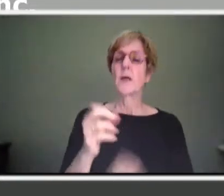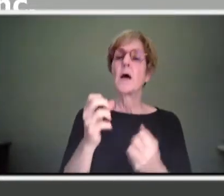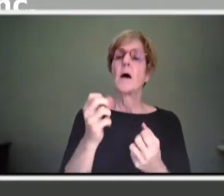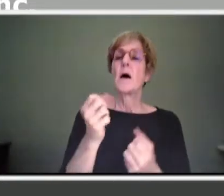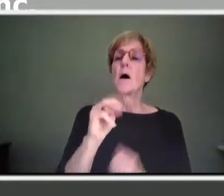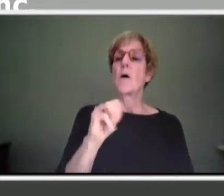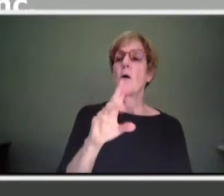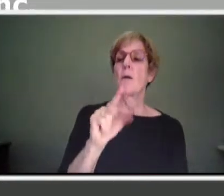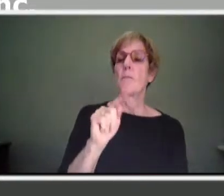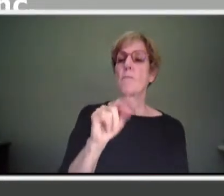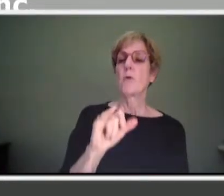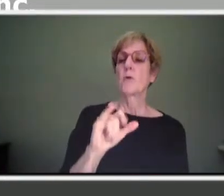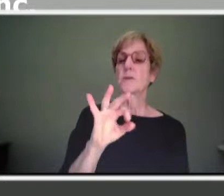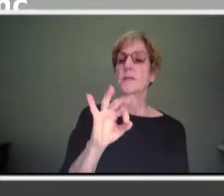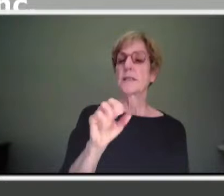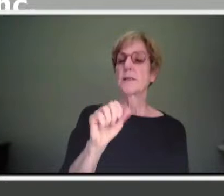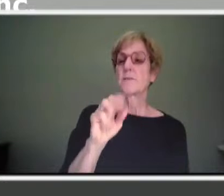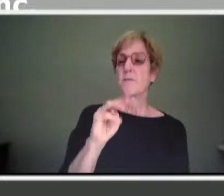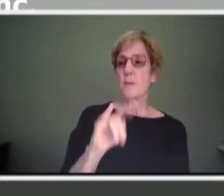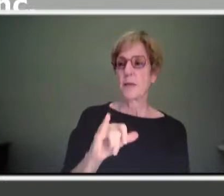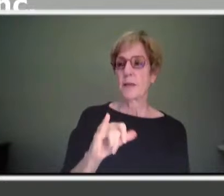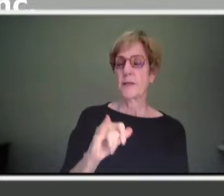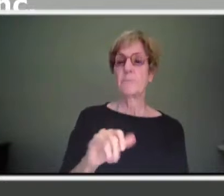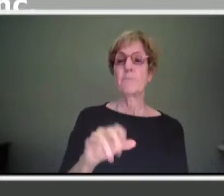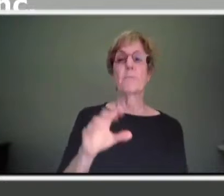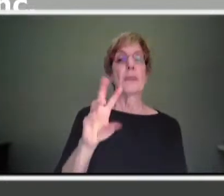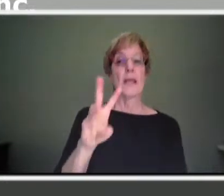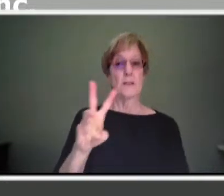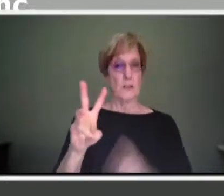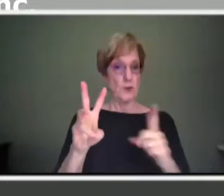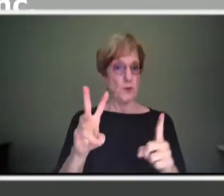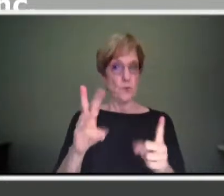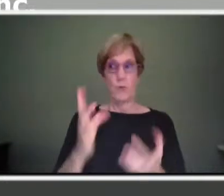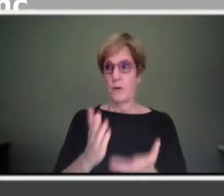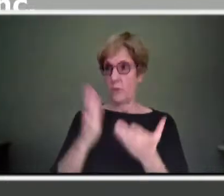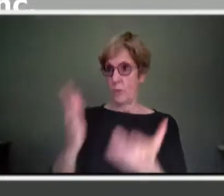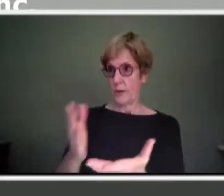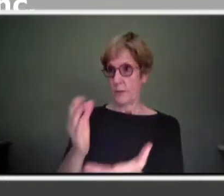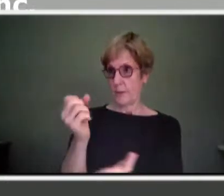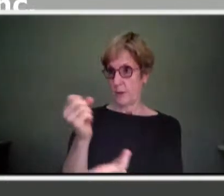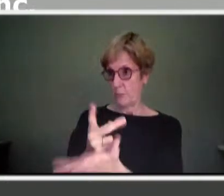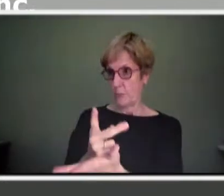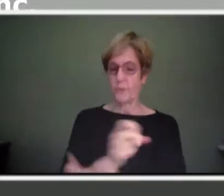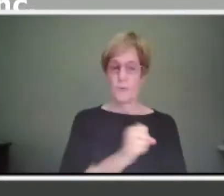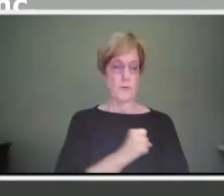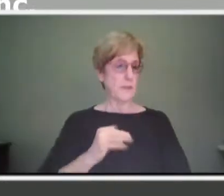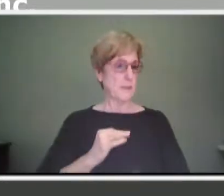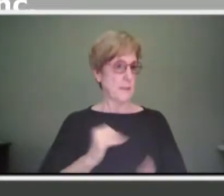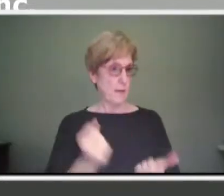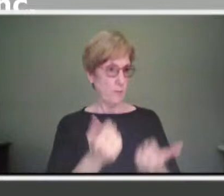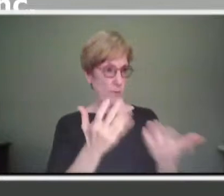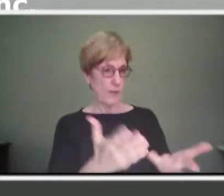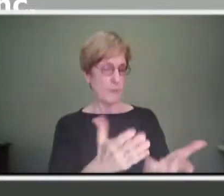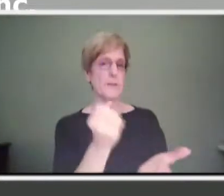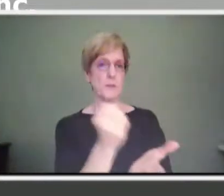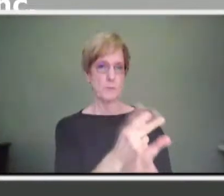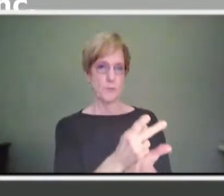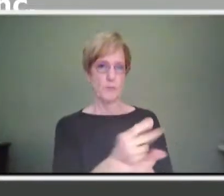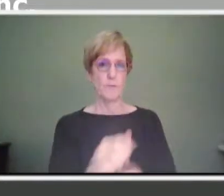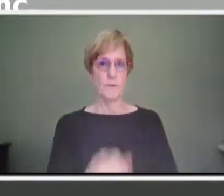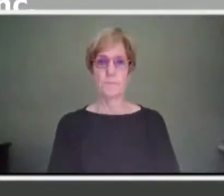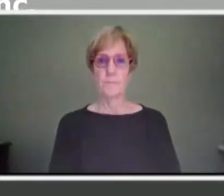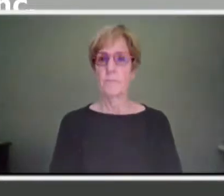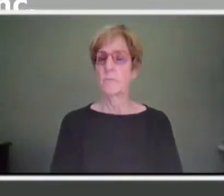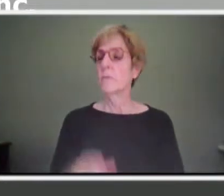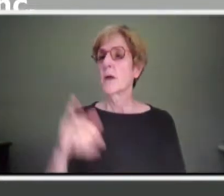The zoning committee voted 6-1 to recommend approval of this petition, and staff recommends approval of this petition. Mr. Pettin, could you please